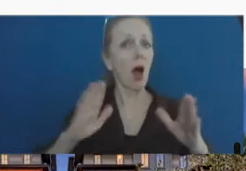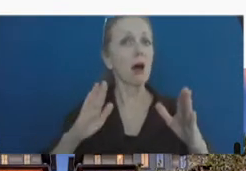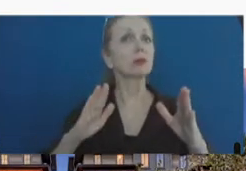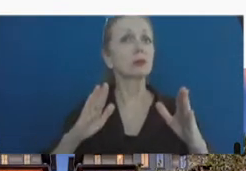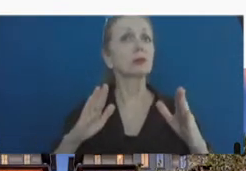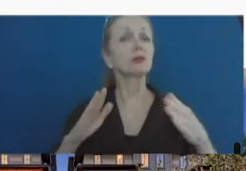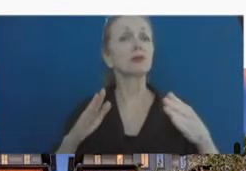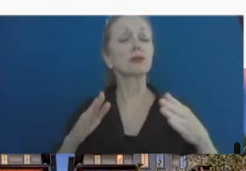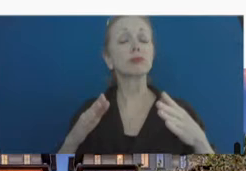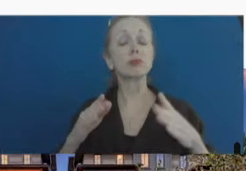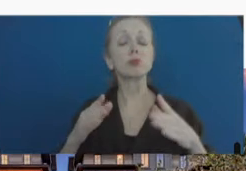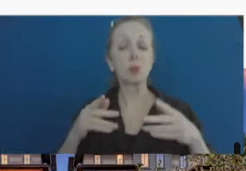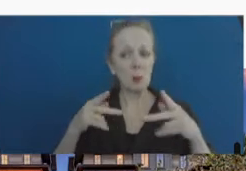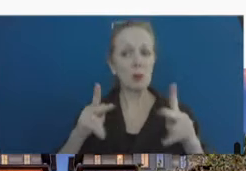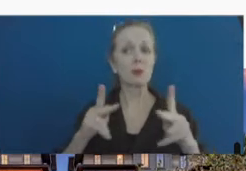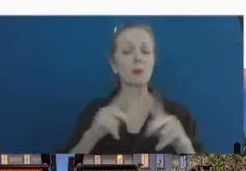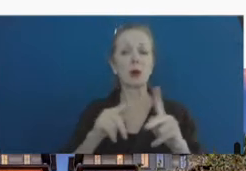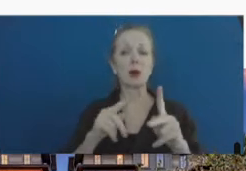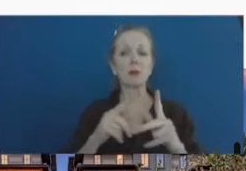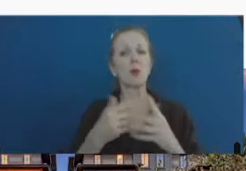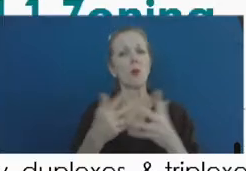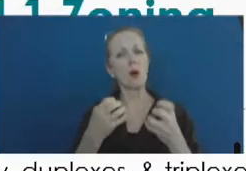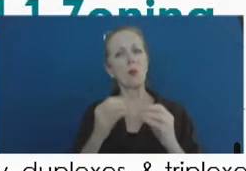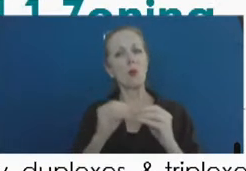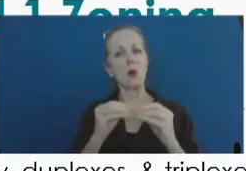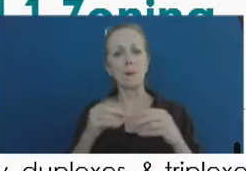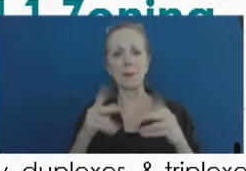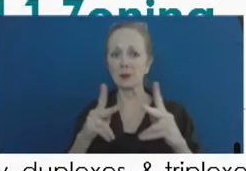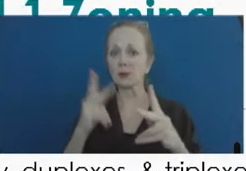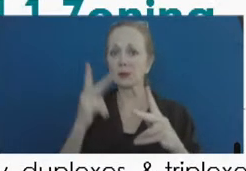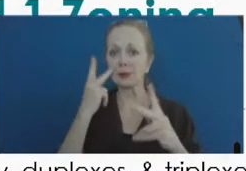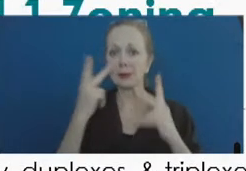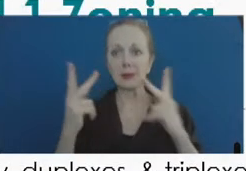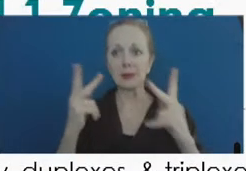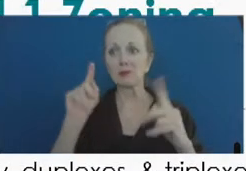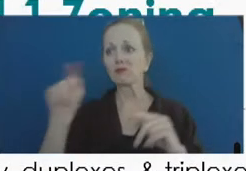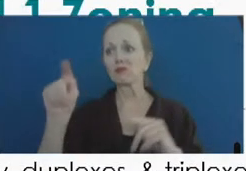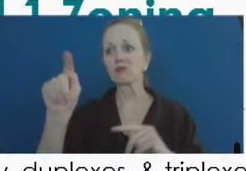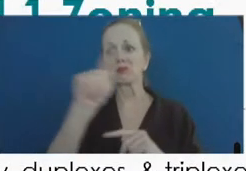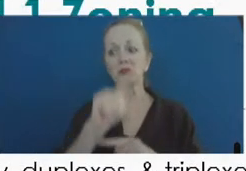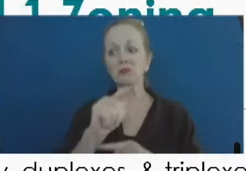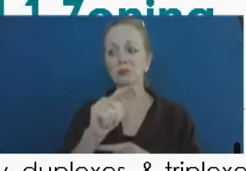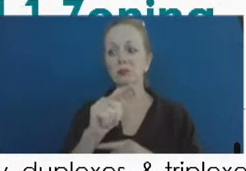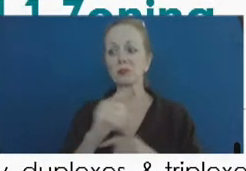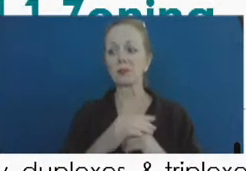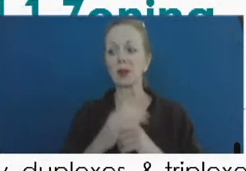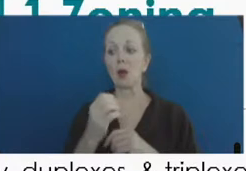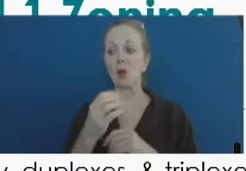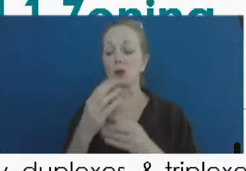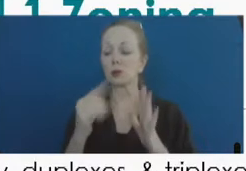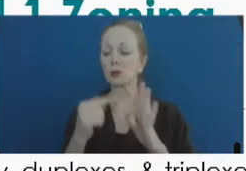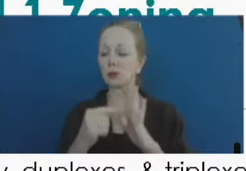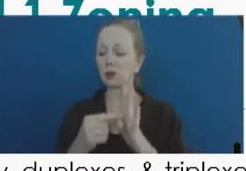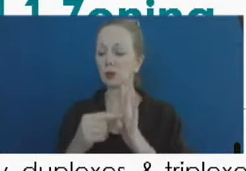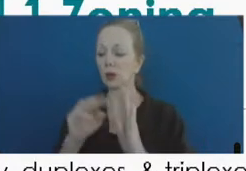an opportunity to see more of these. So I wanted to show you a map.